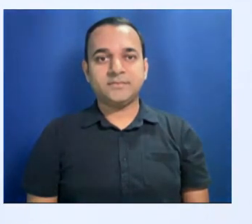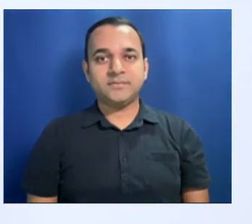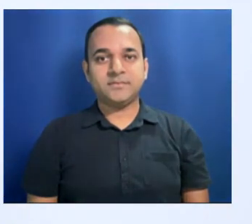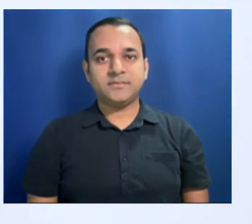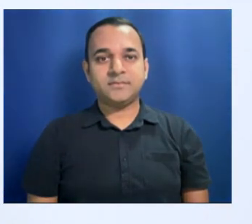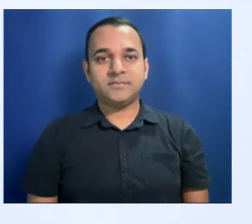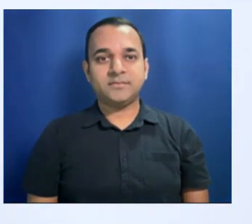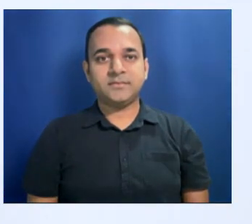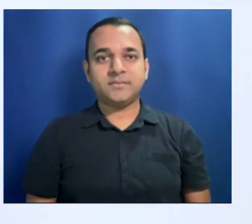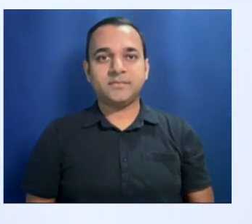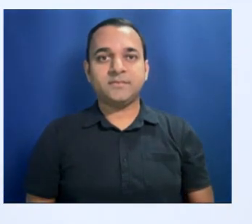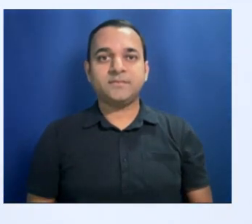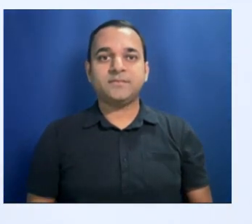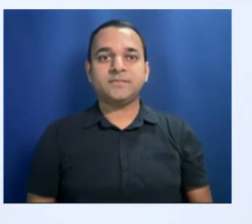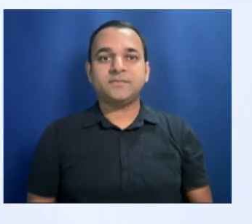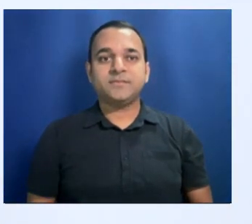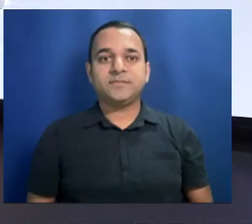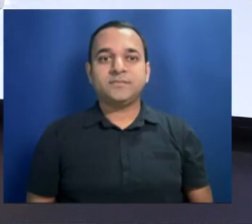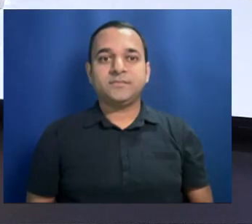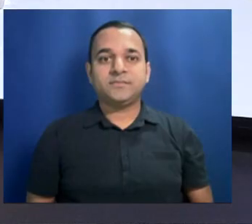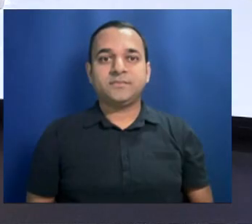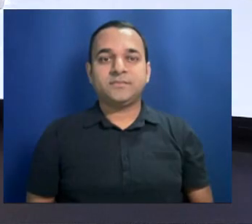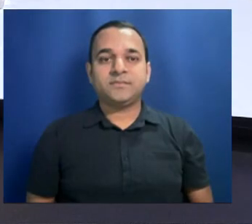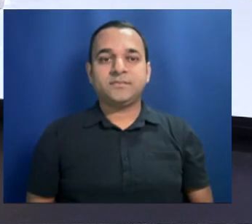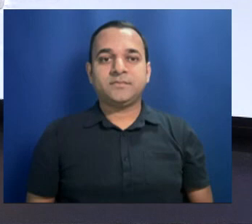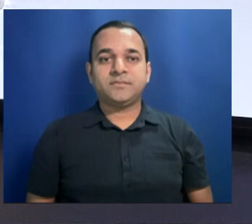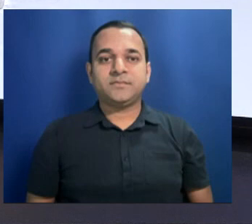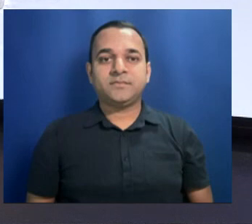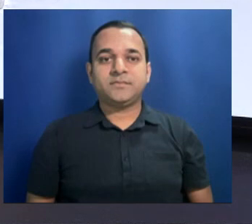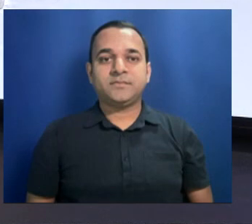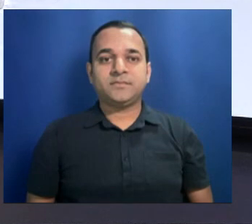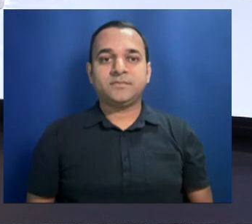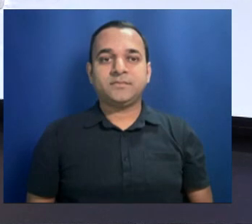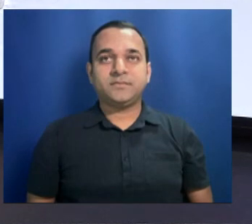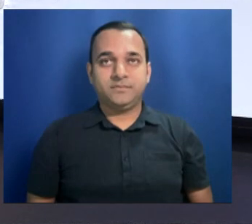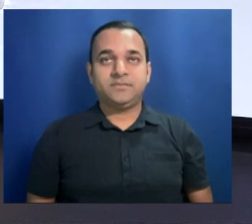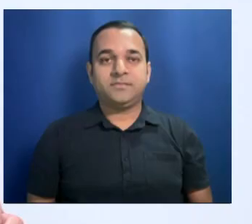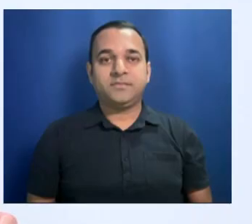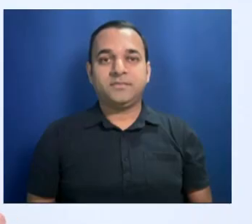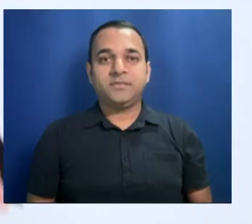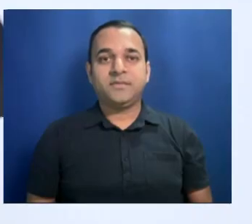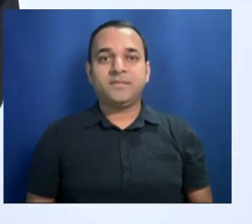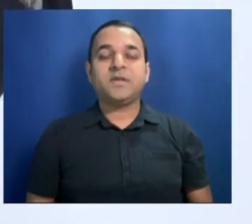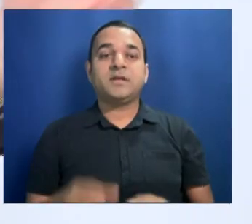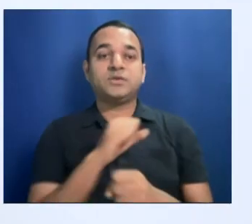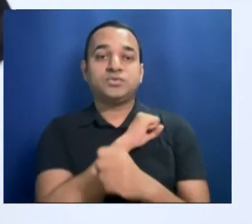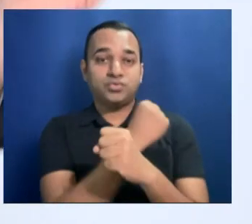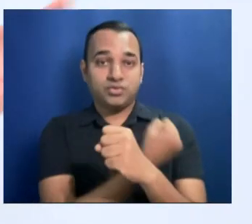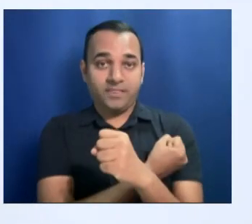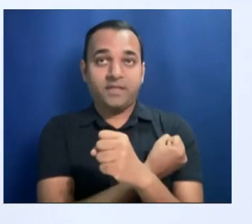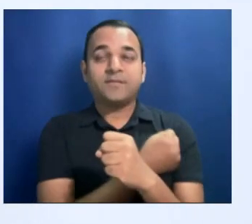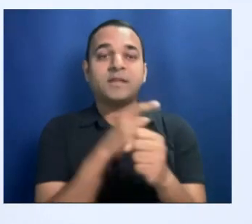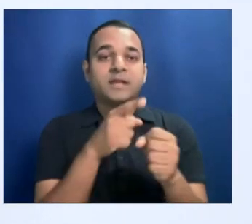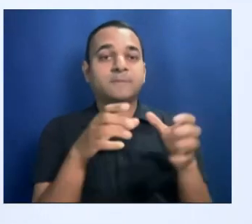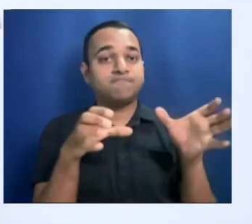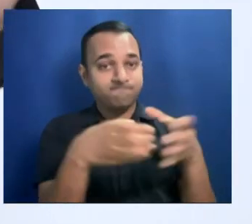on informal carers is to strengthen the formal care sector. But now, you know, we have